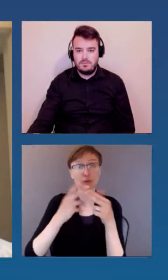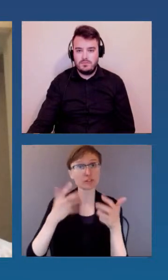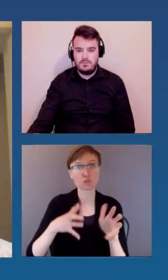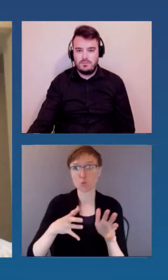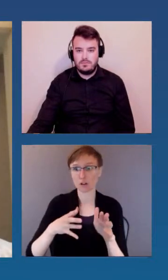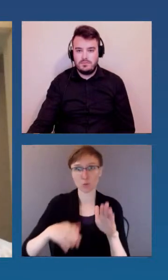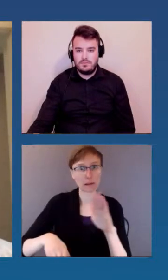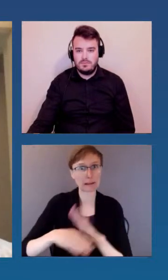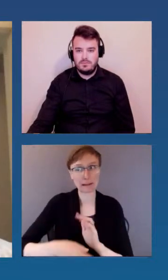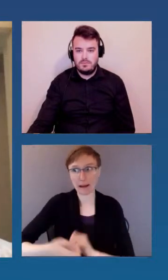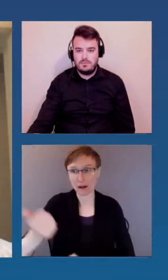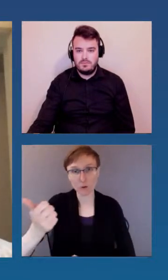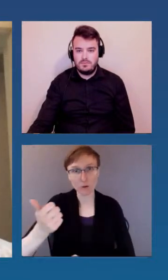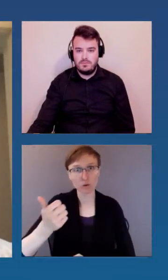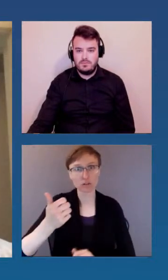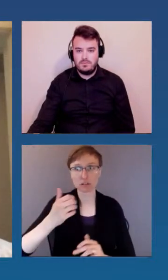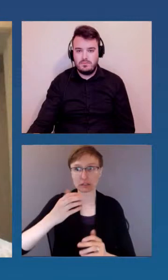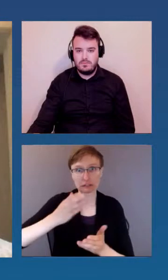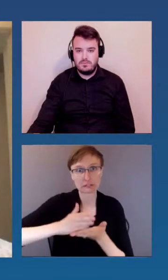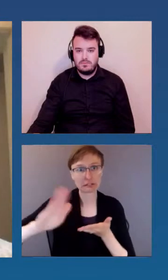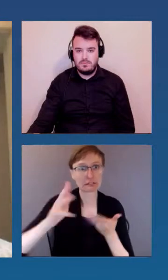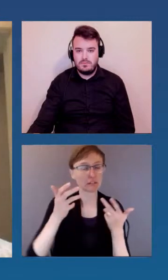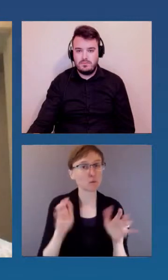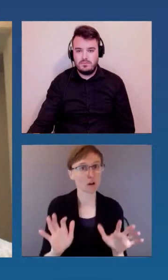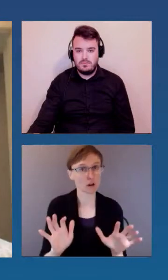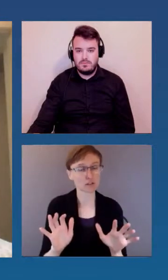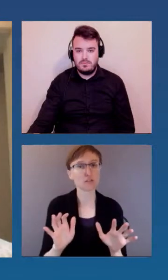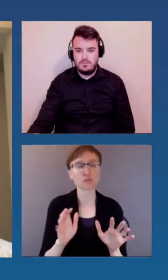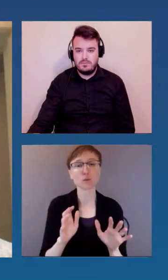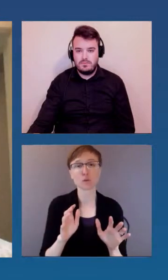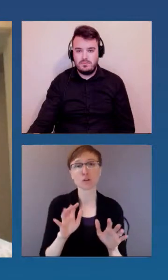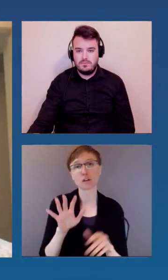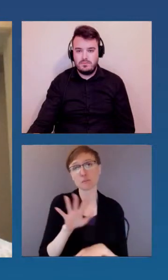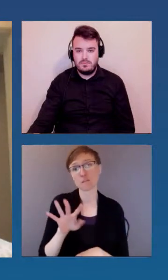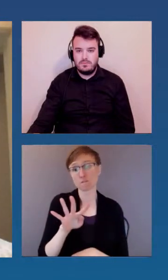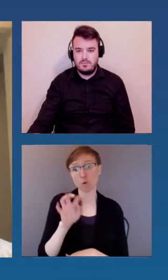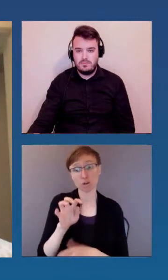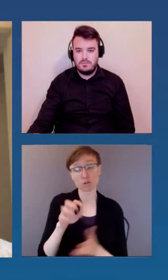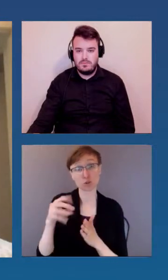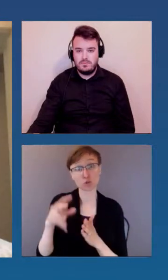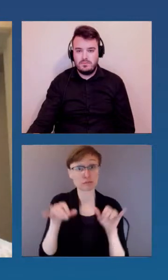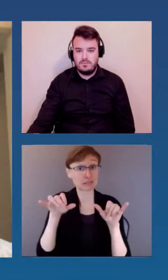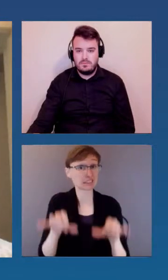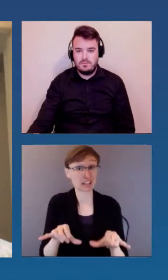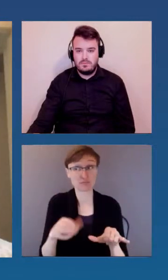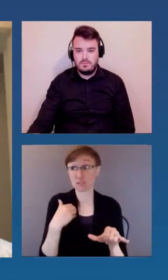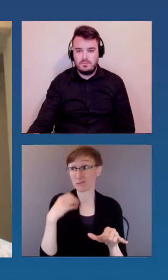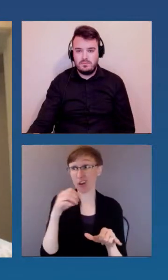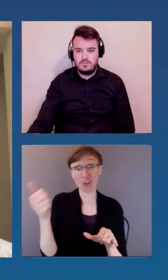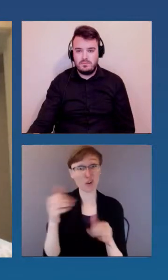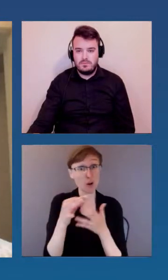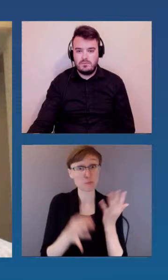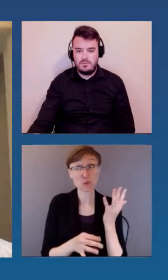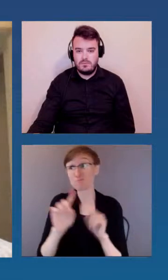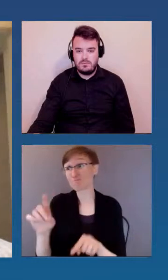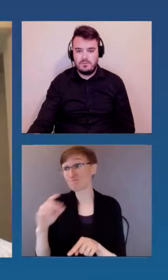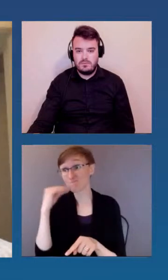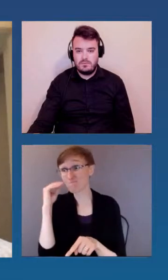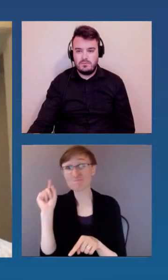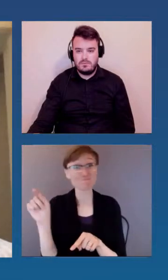is there in terms of containing the spread of COVID-19, especially in closed or shared living